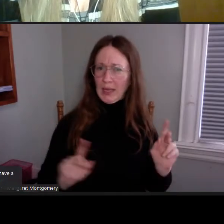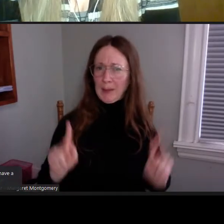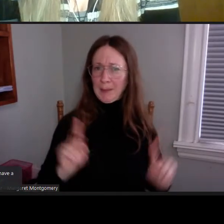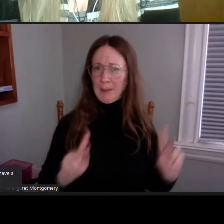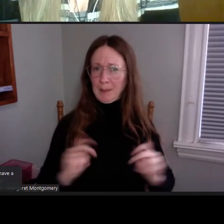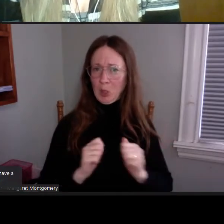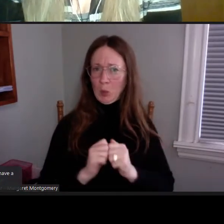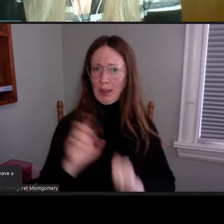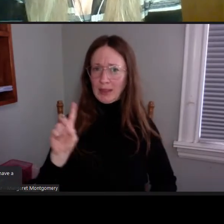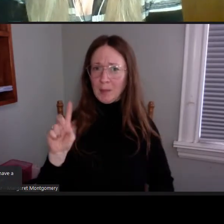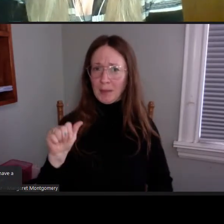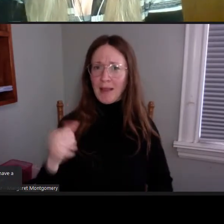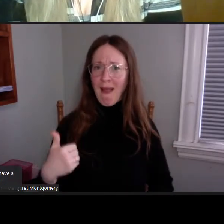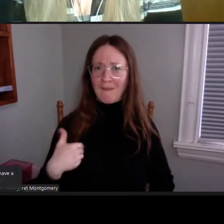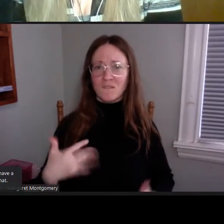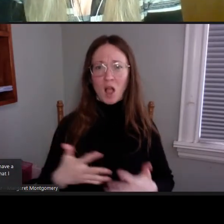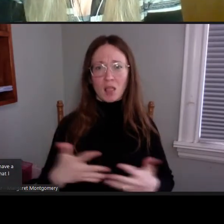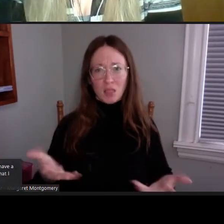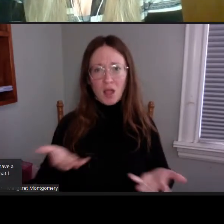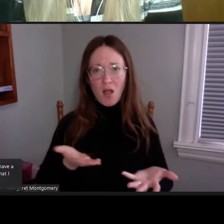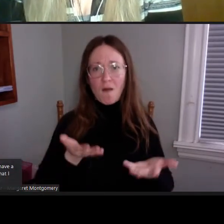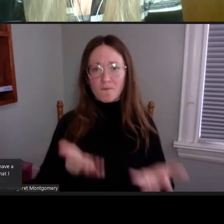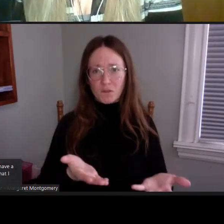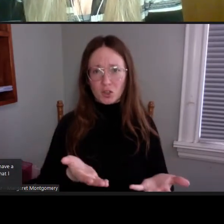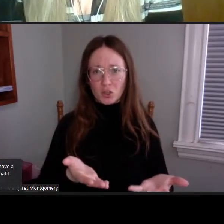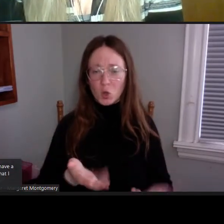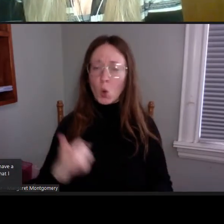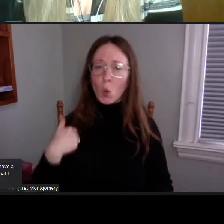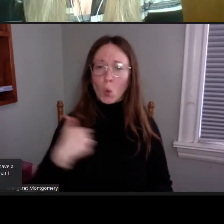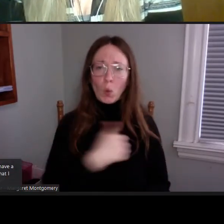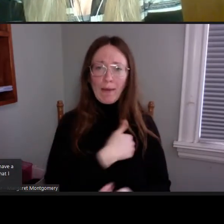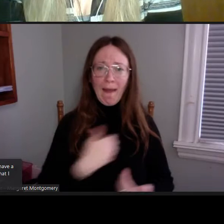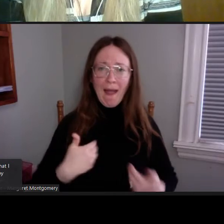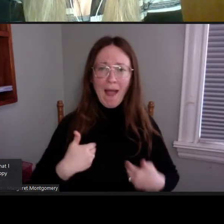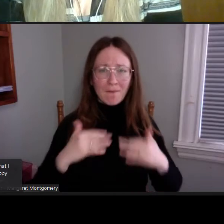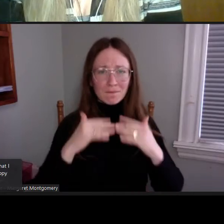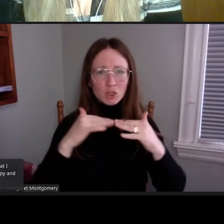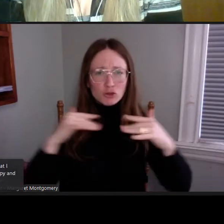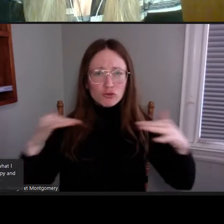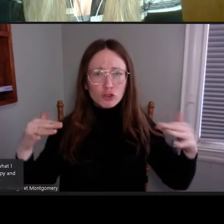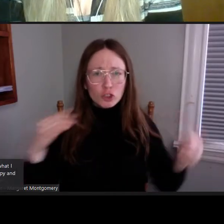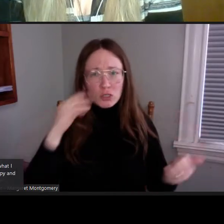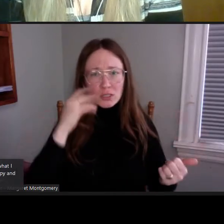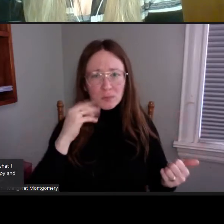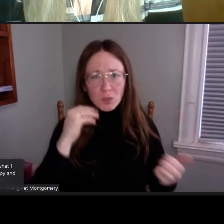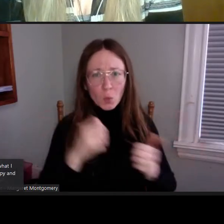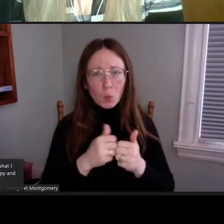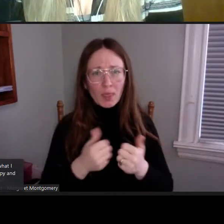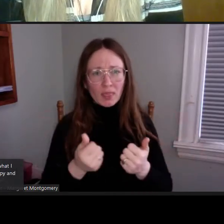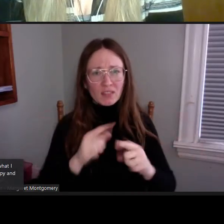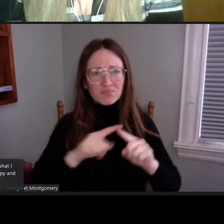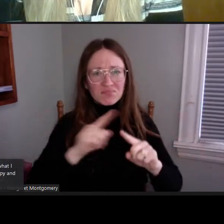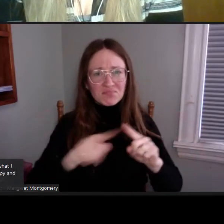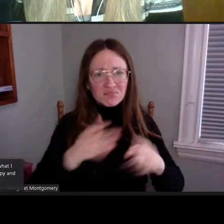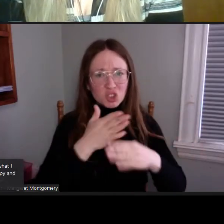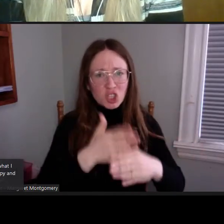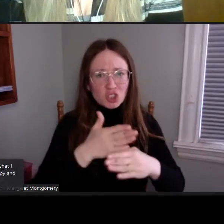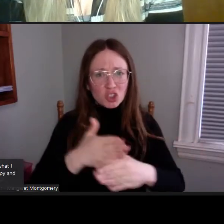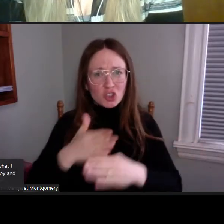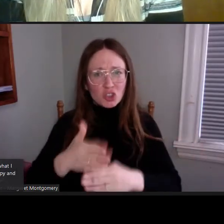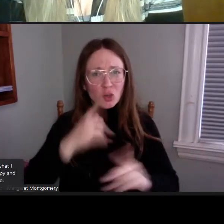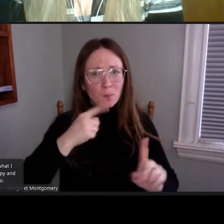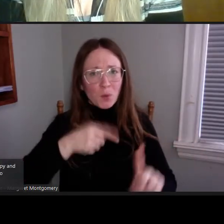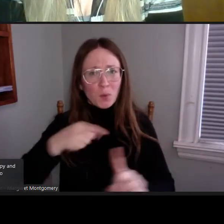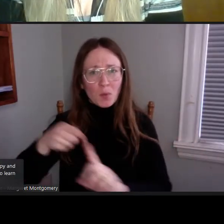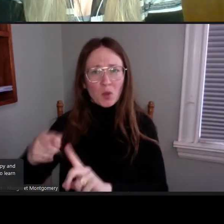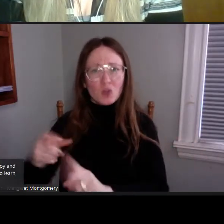to share. And that's what I want people to be open to, and to have everybody to be willing to take time to